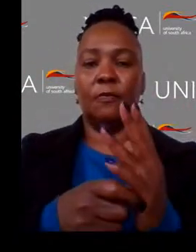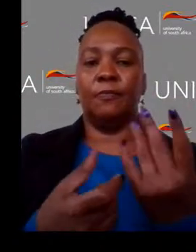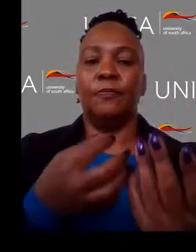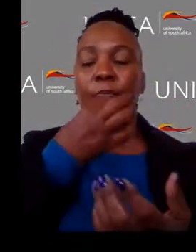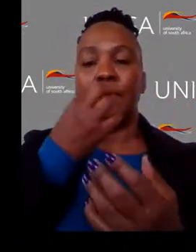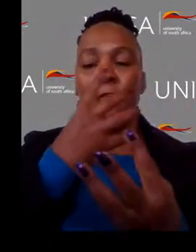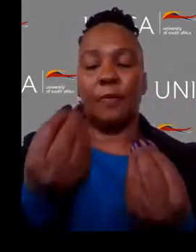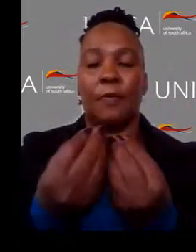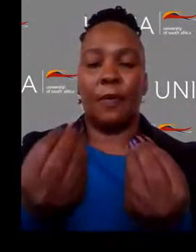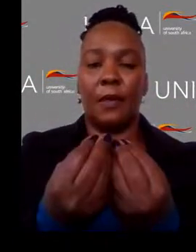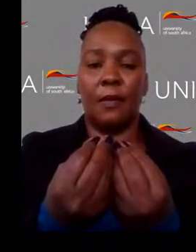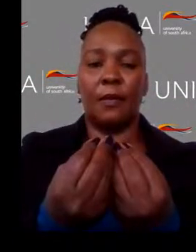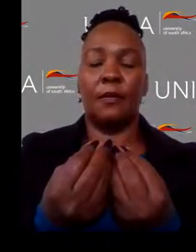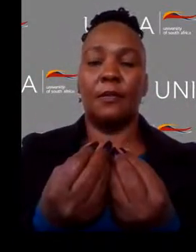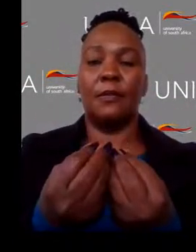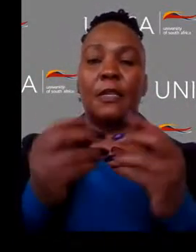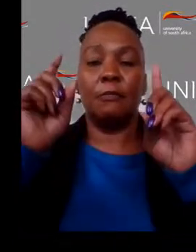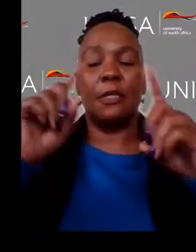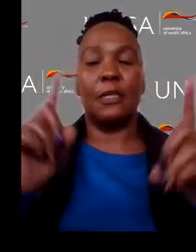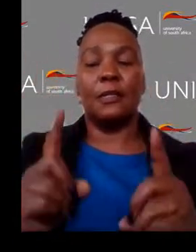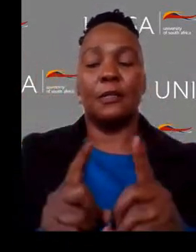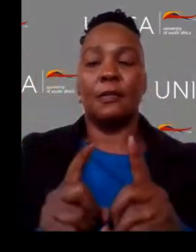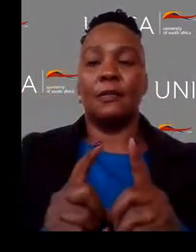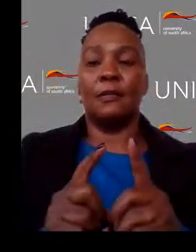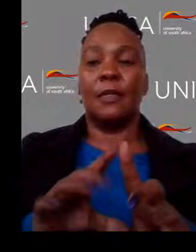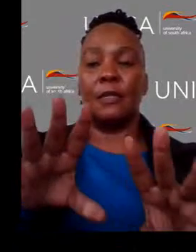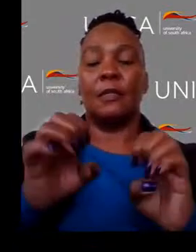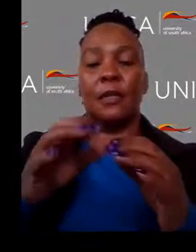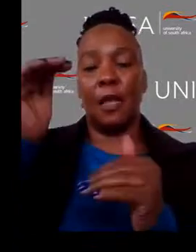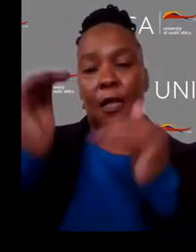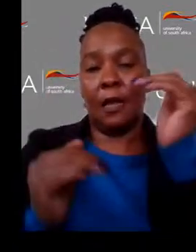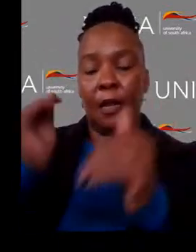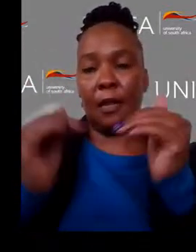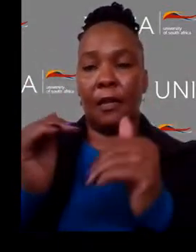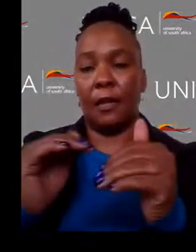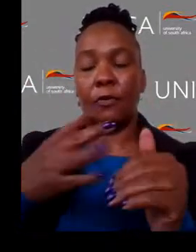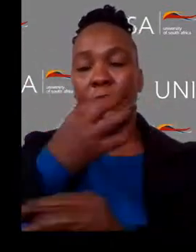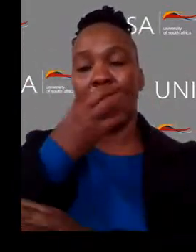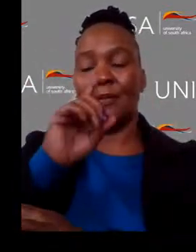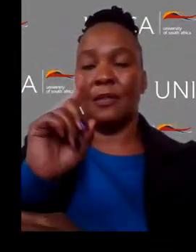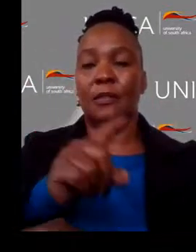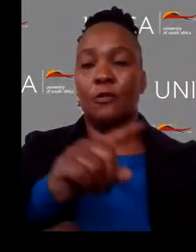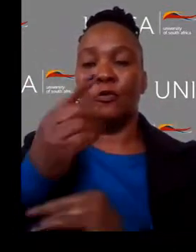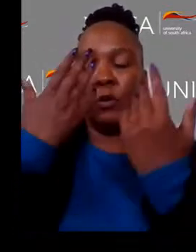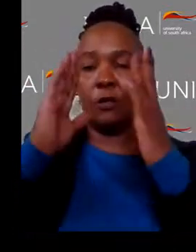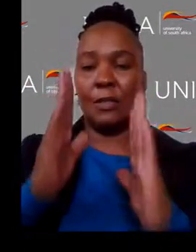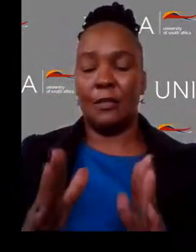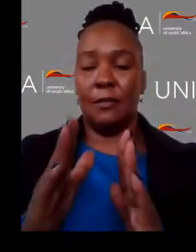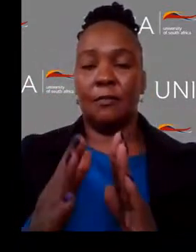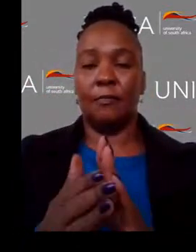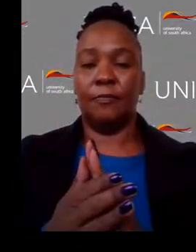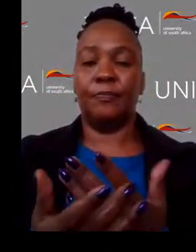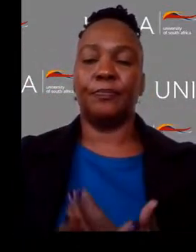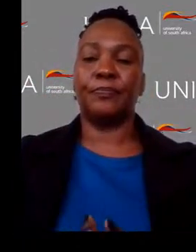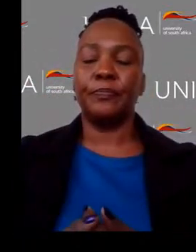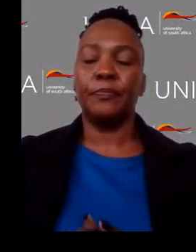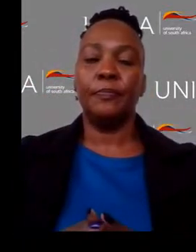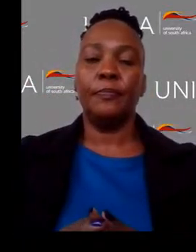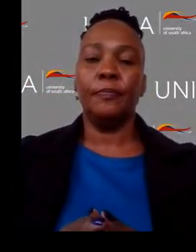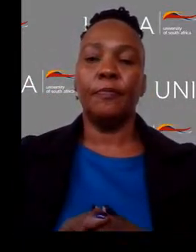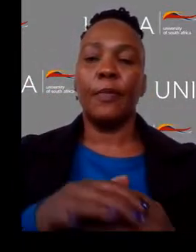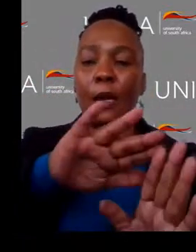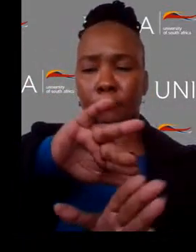And in terms of special examination arrangements, I'd like to emphasize that students with disabilities are exempted